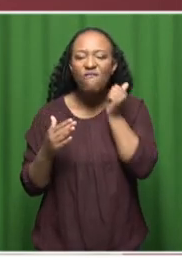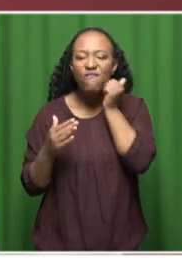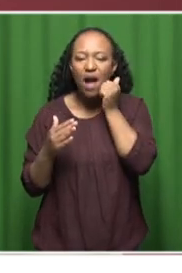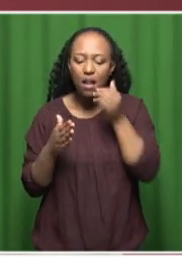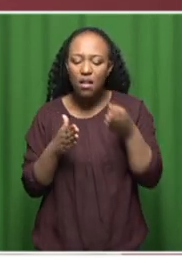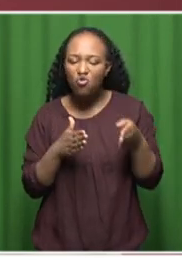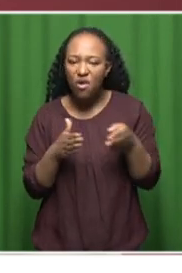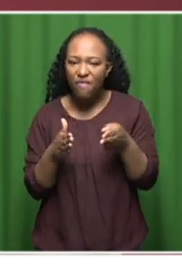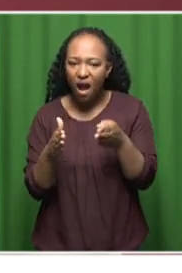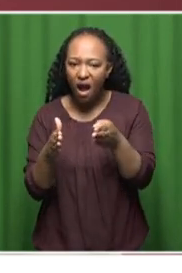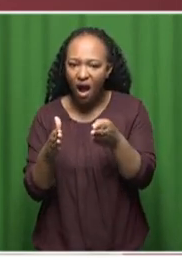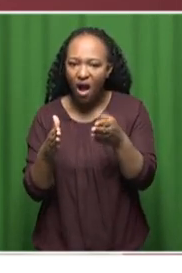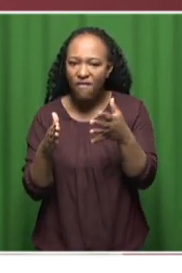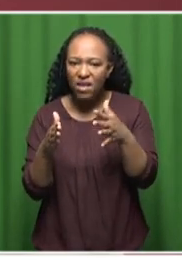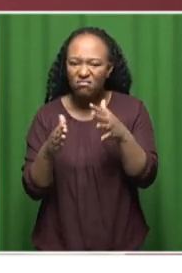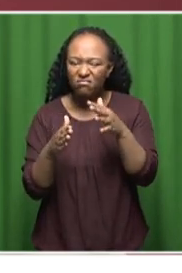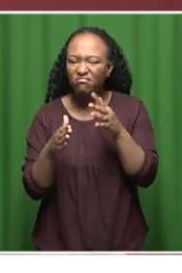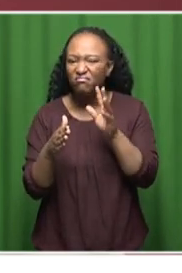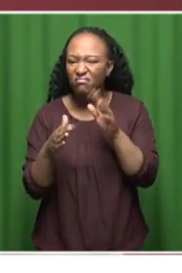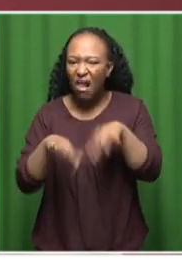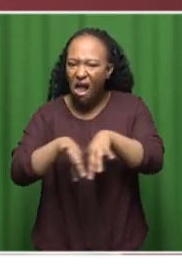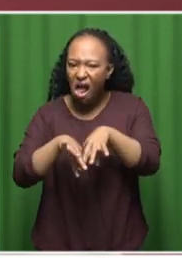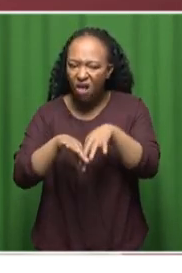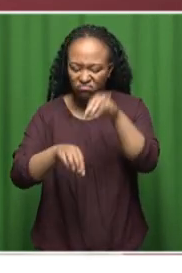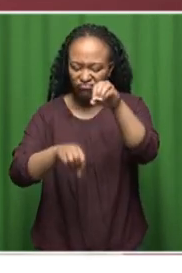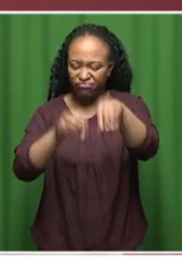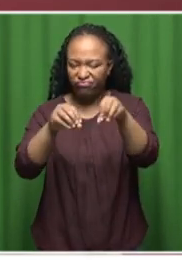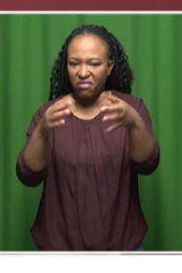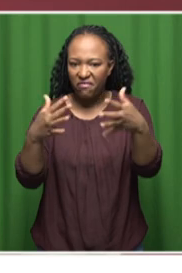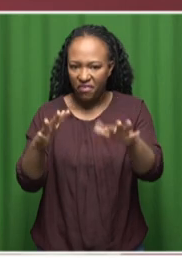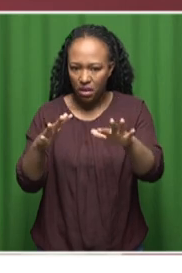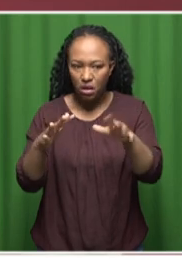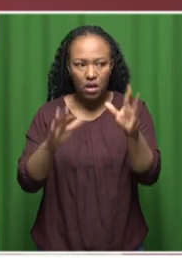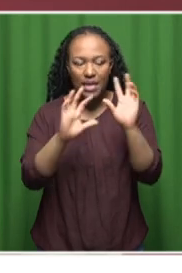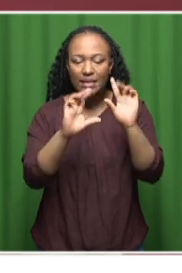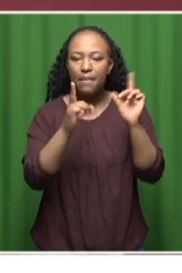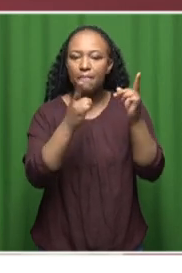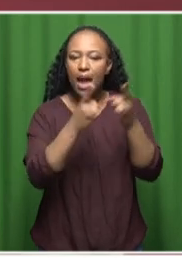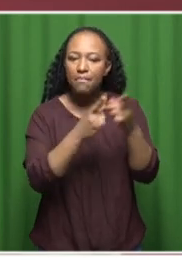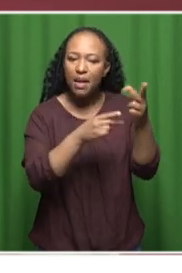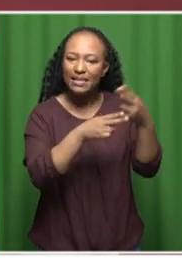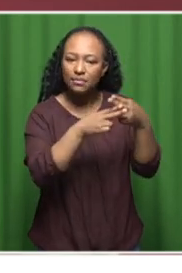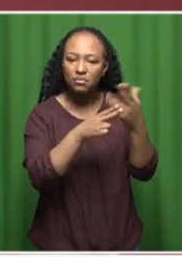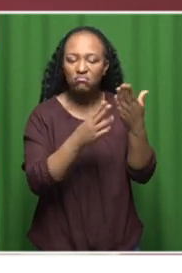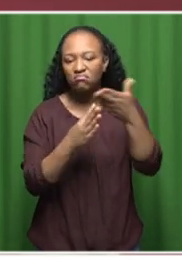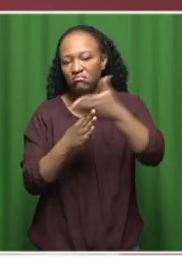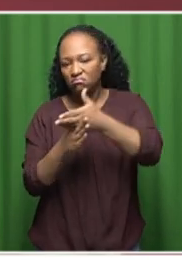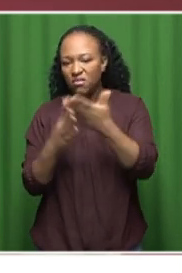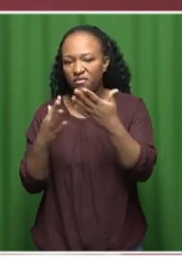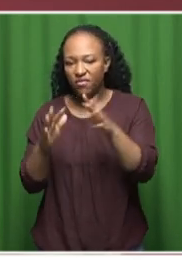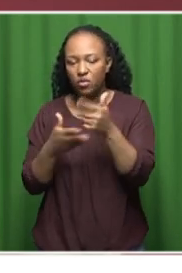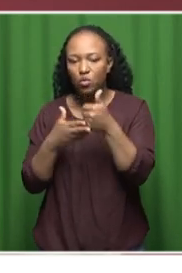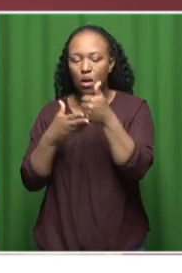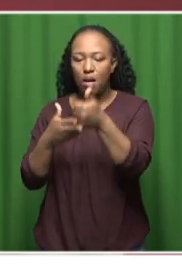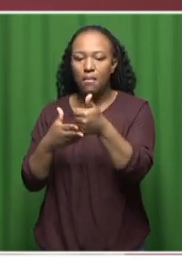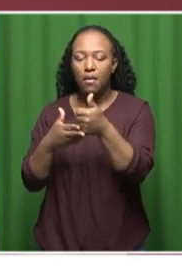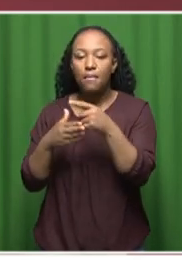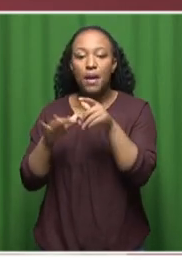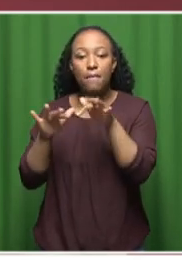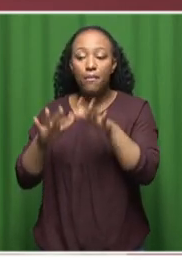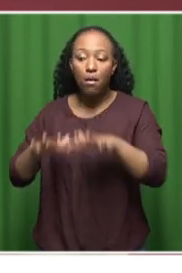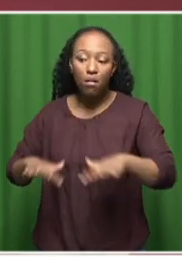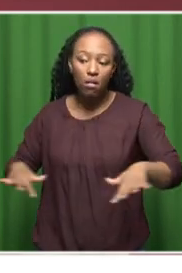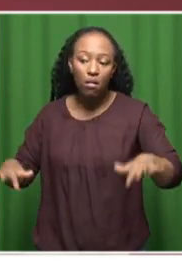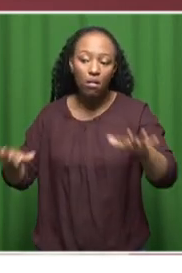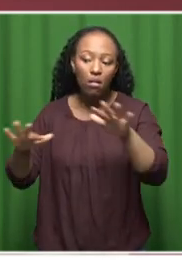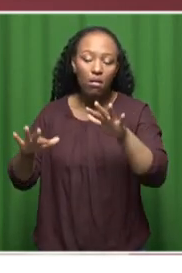Water and Sanitation intervened. This was at the behest of these ratepayers in Van der Bijl Park. Now when